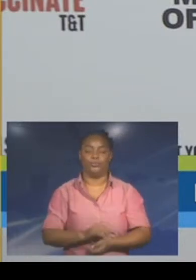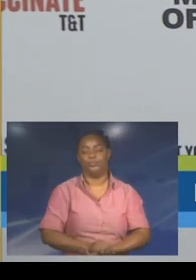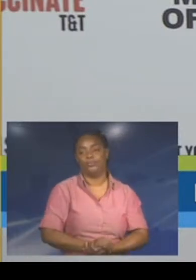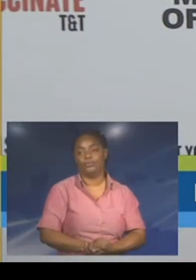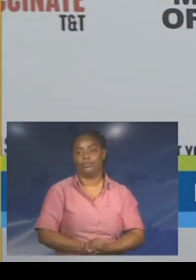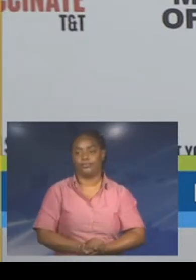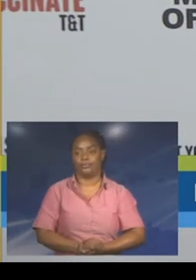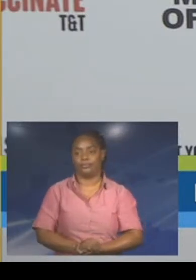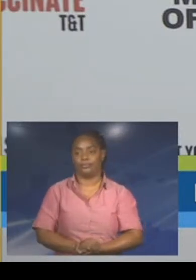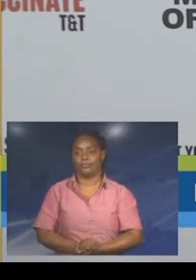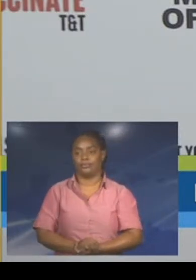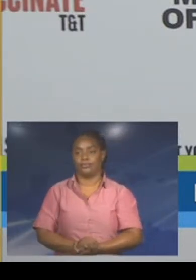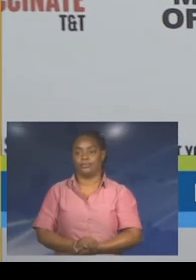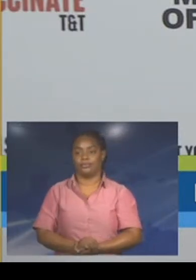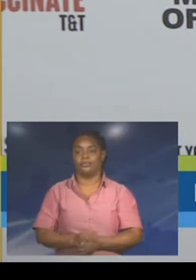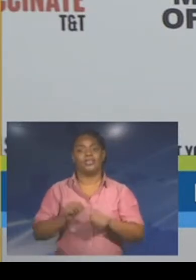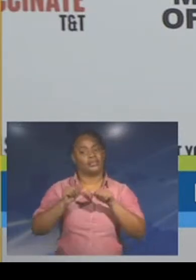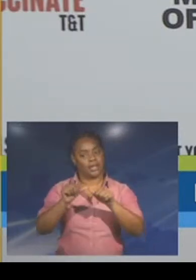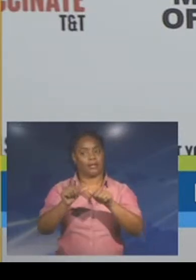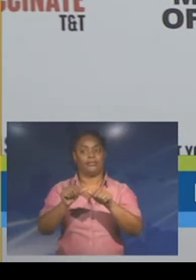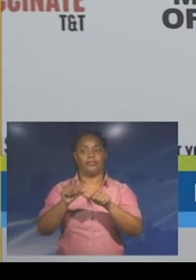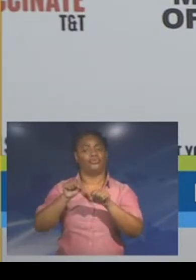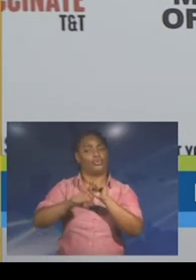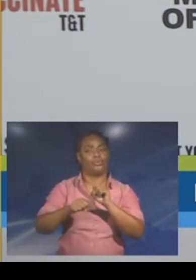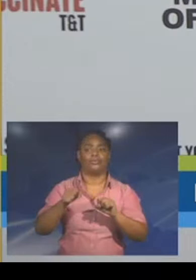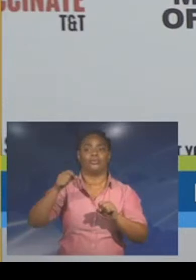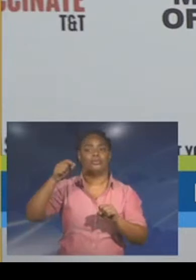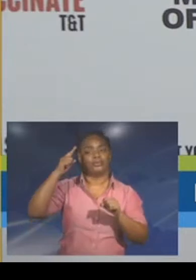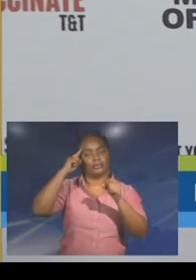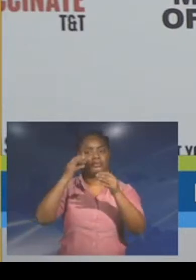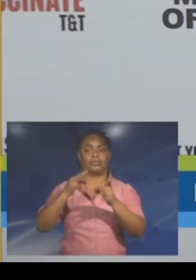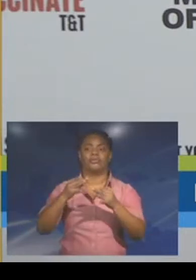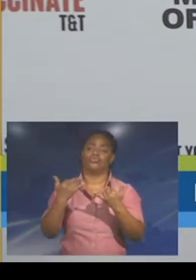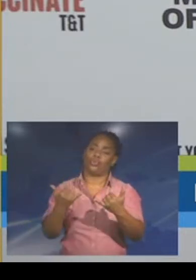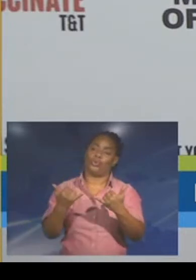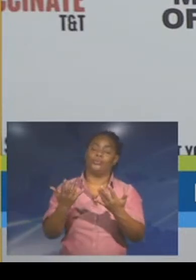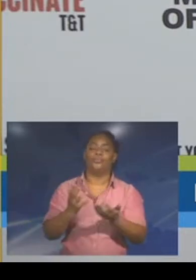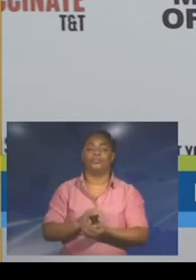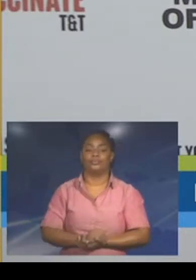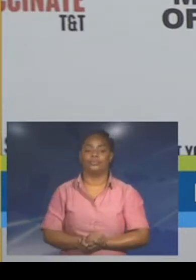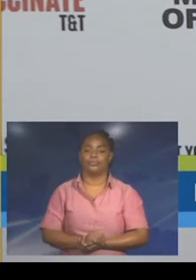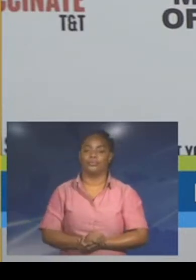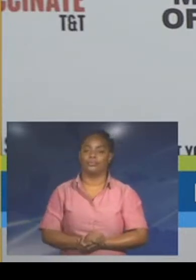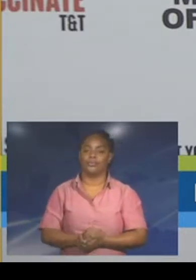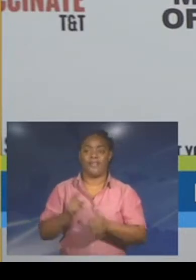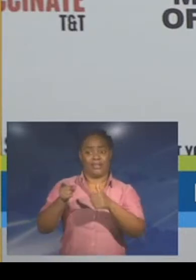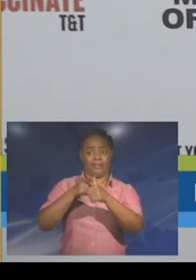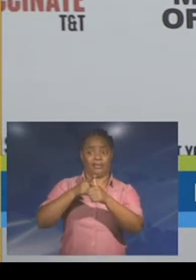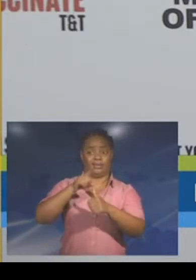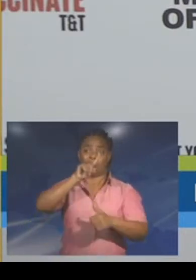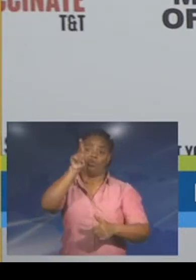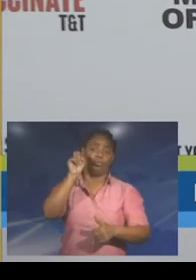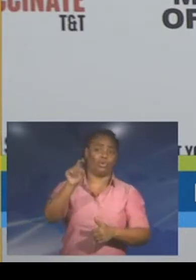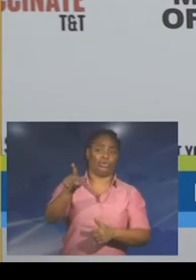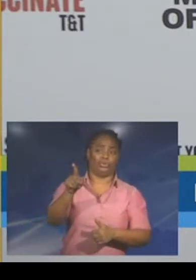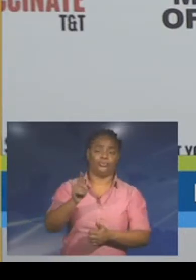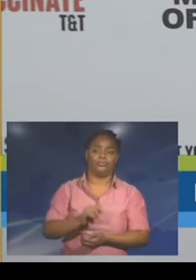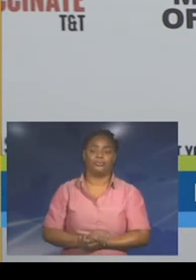point in time, and that is why we did not make that decision there. On your second question,